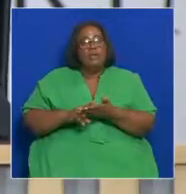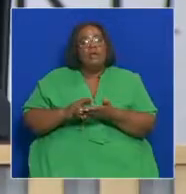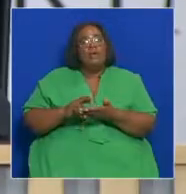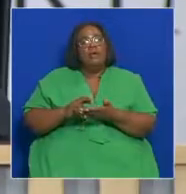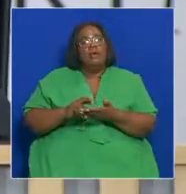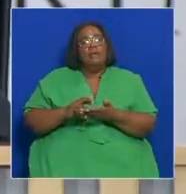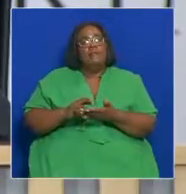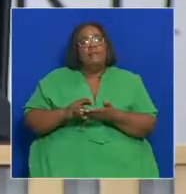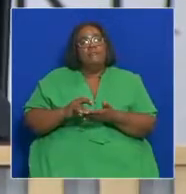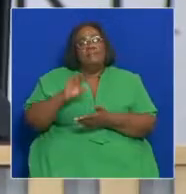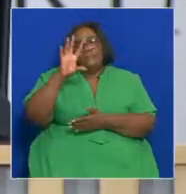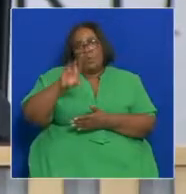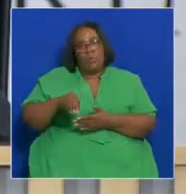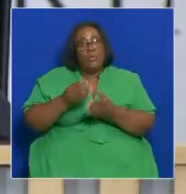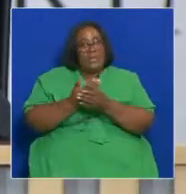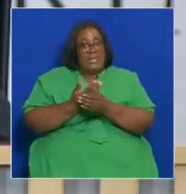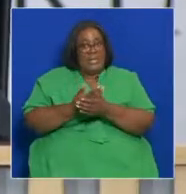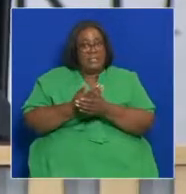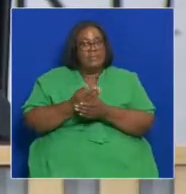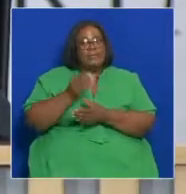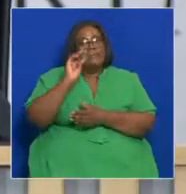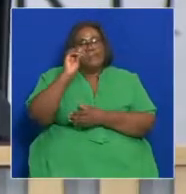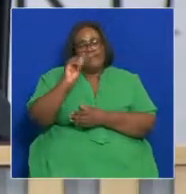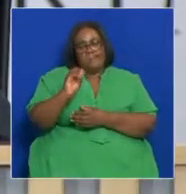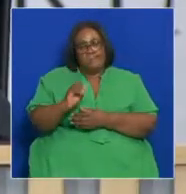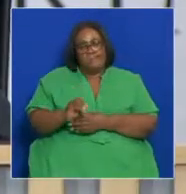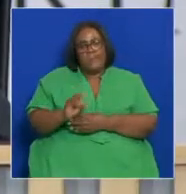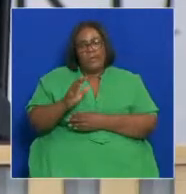these matters. So